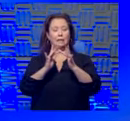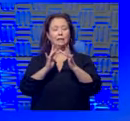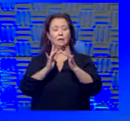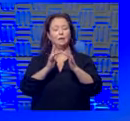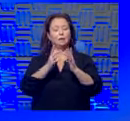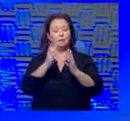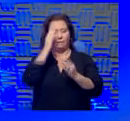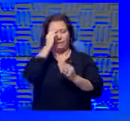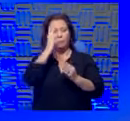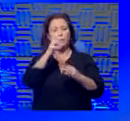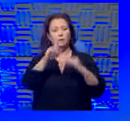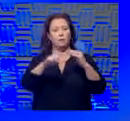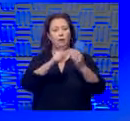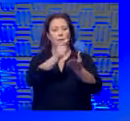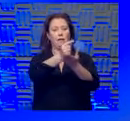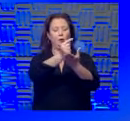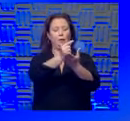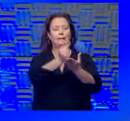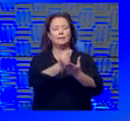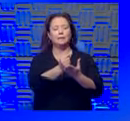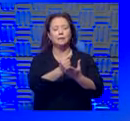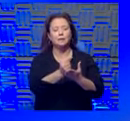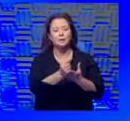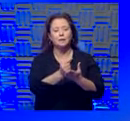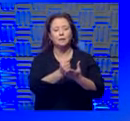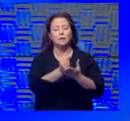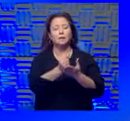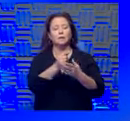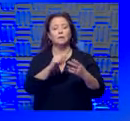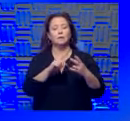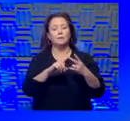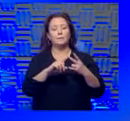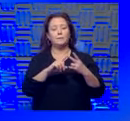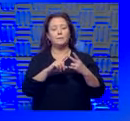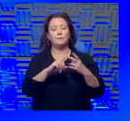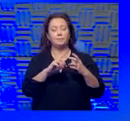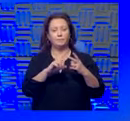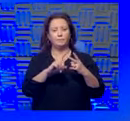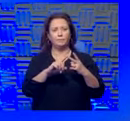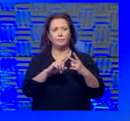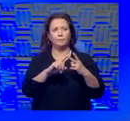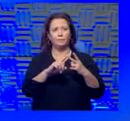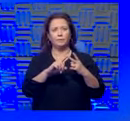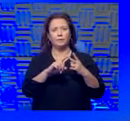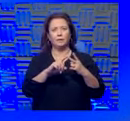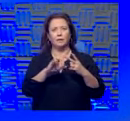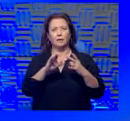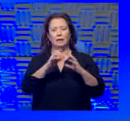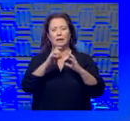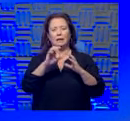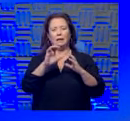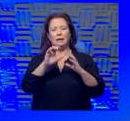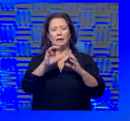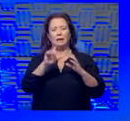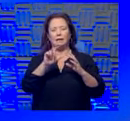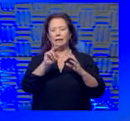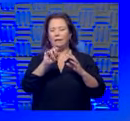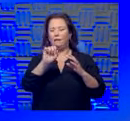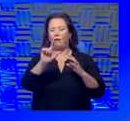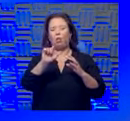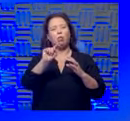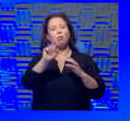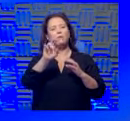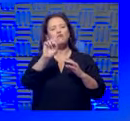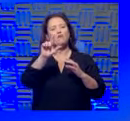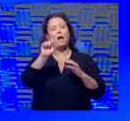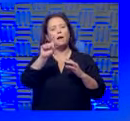have information about therapies. Certainly, I believe it's clinicaltrials.gov